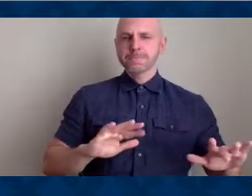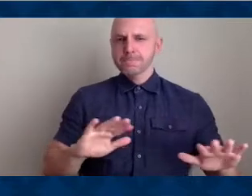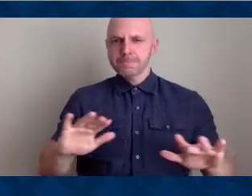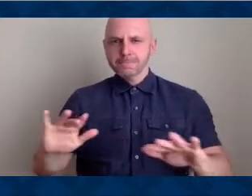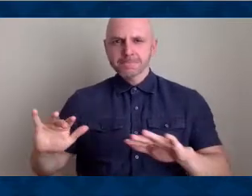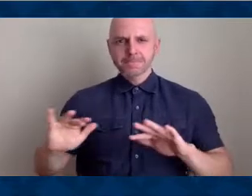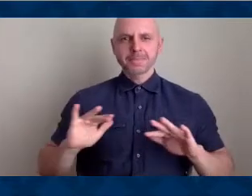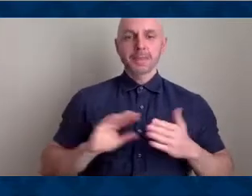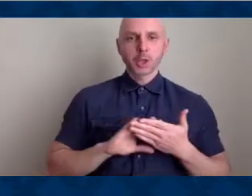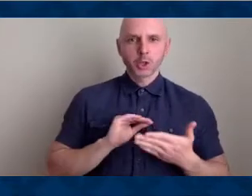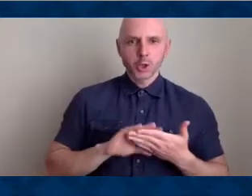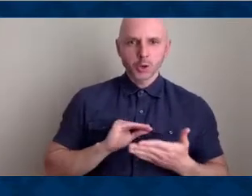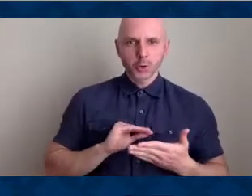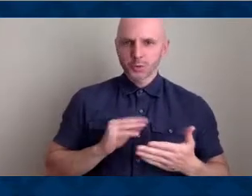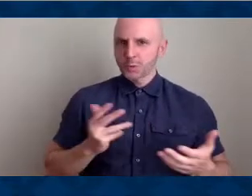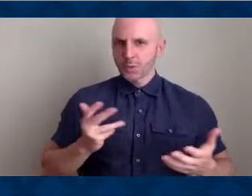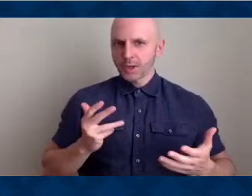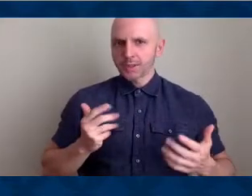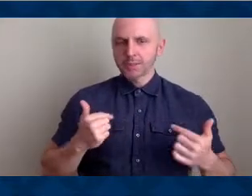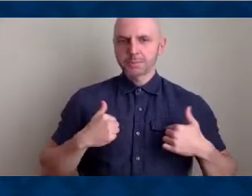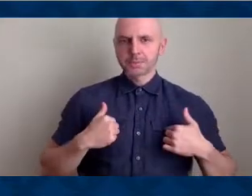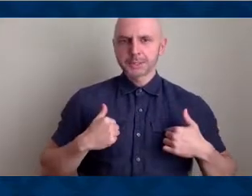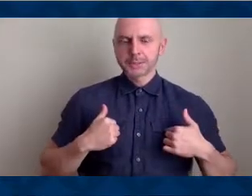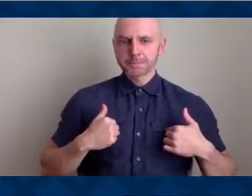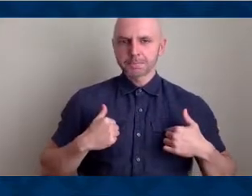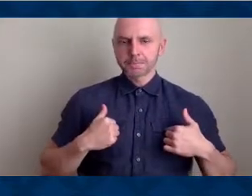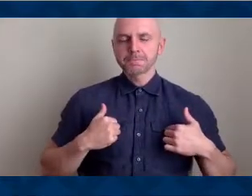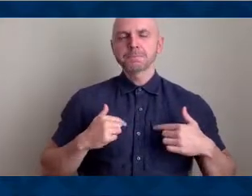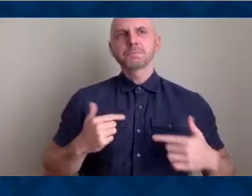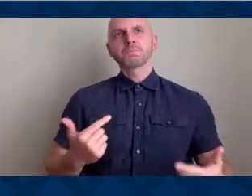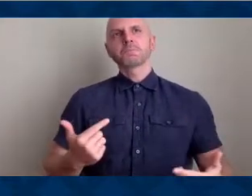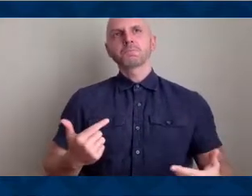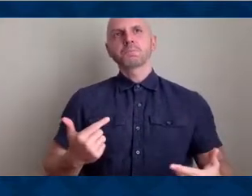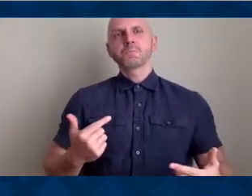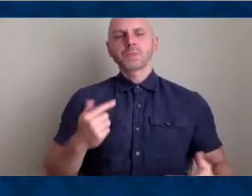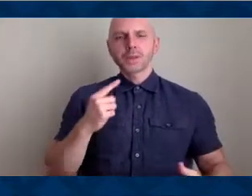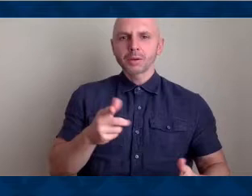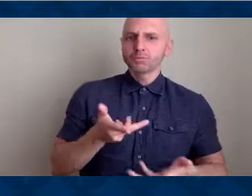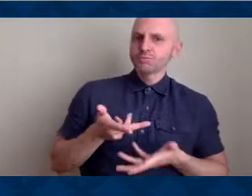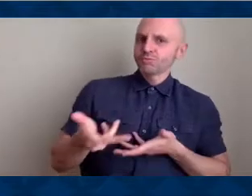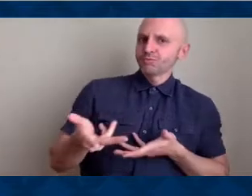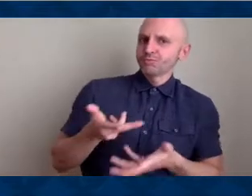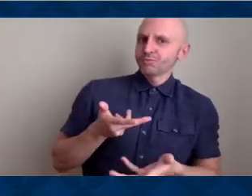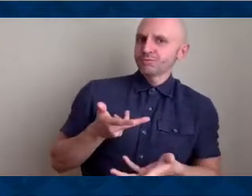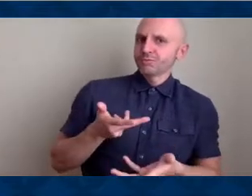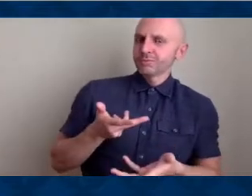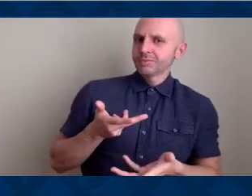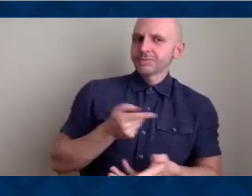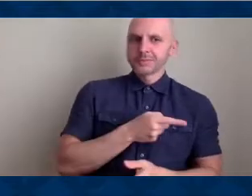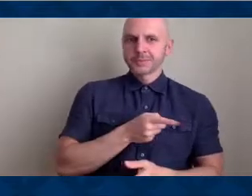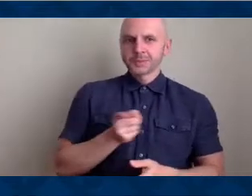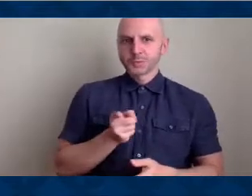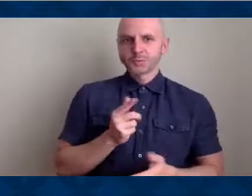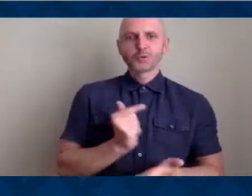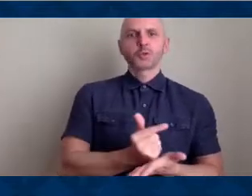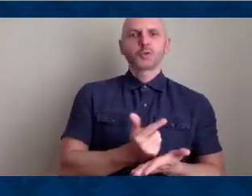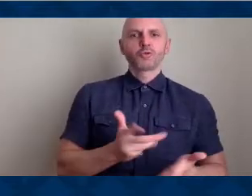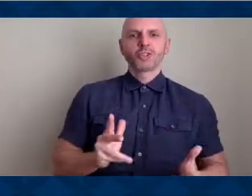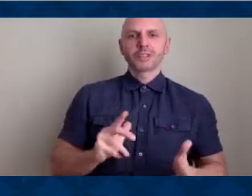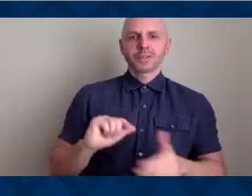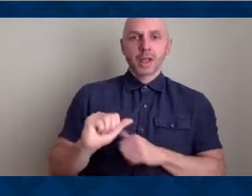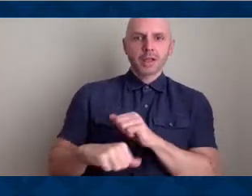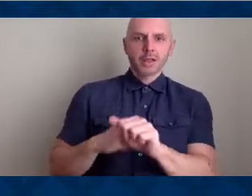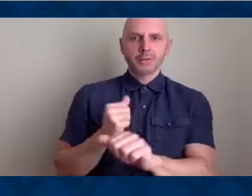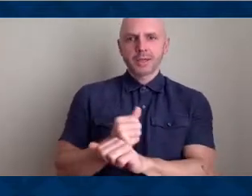helpful things for me is just simply speaking to our graduates. Because you've been through the